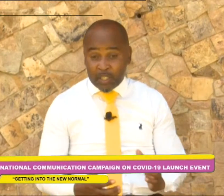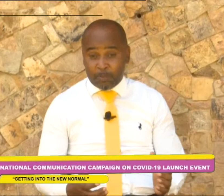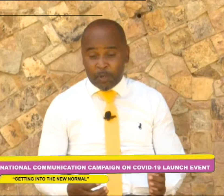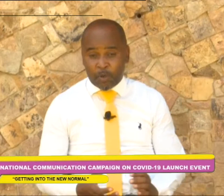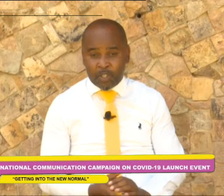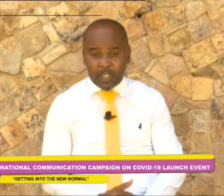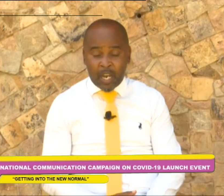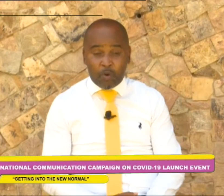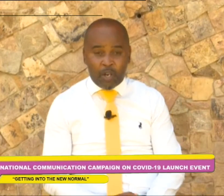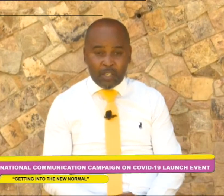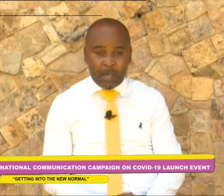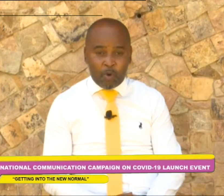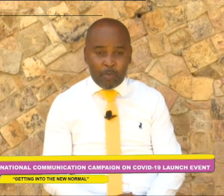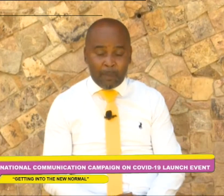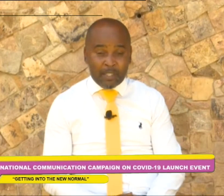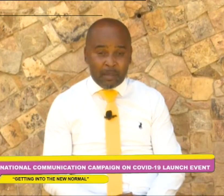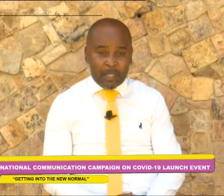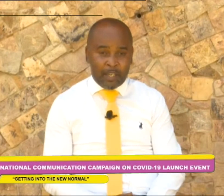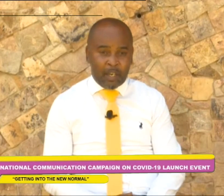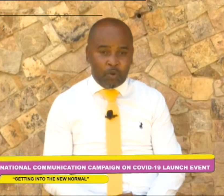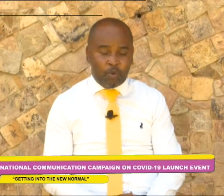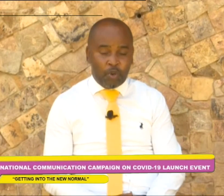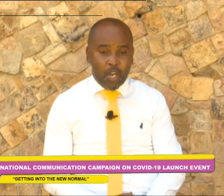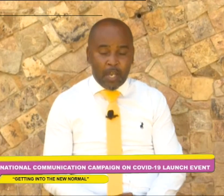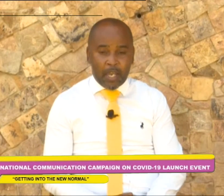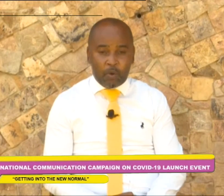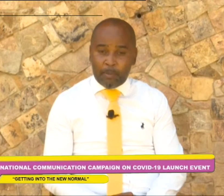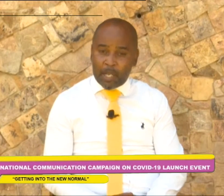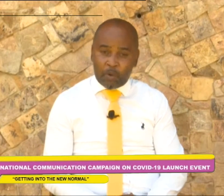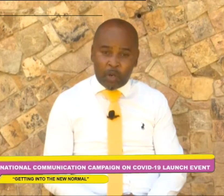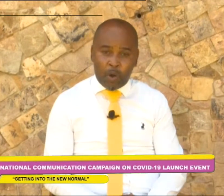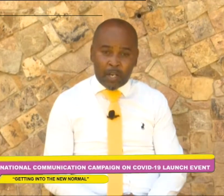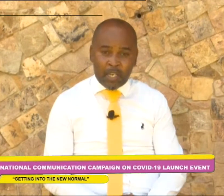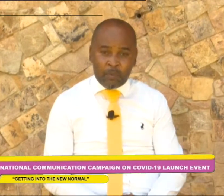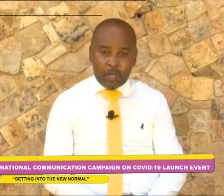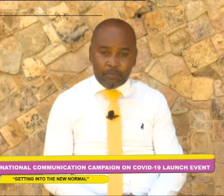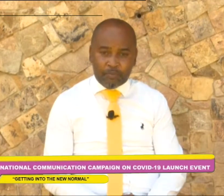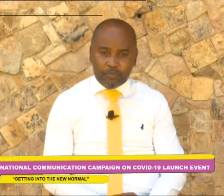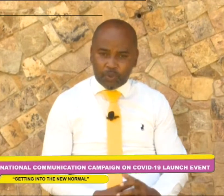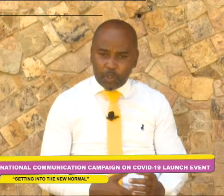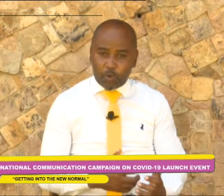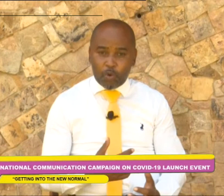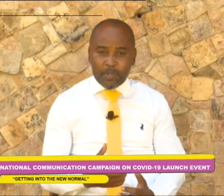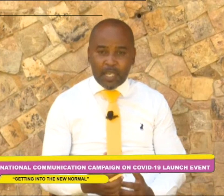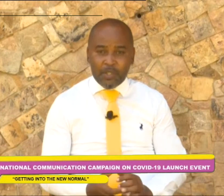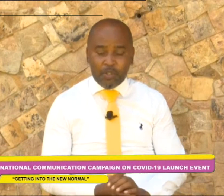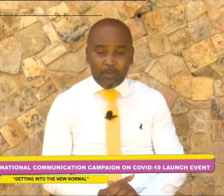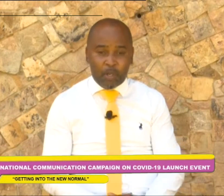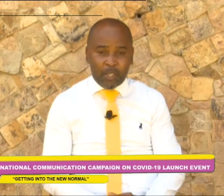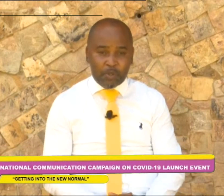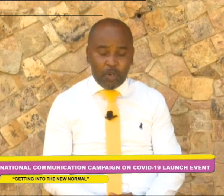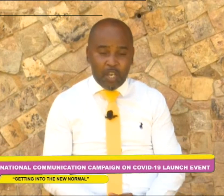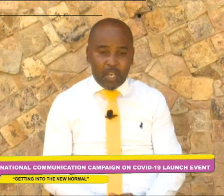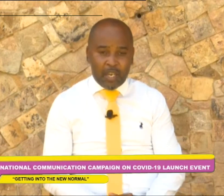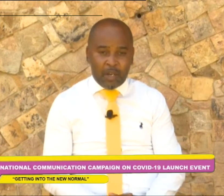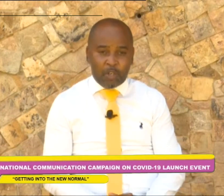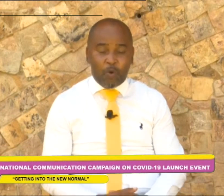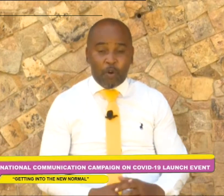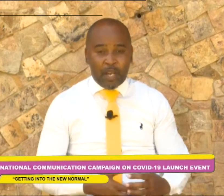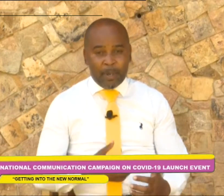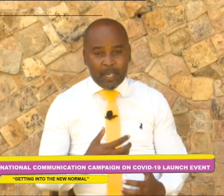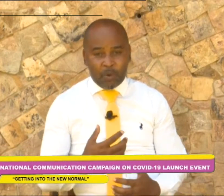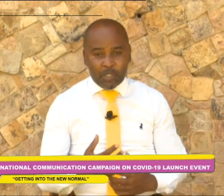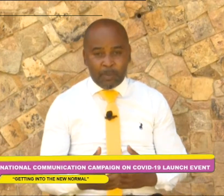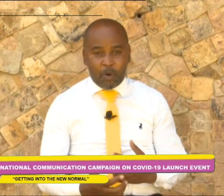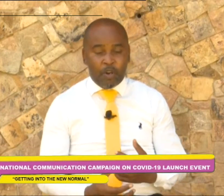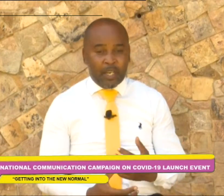this period ikakhulukati labo kumbe labasesebancane kakhulu kunemdlalo-ke lowakhiwe lokhulumisa leso simo leso lota ukhona